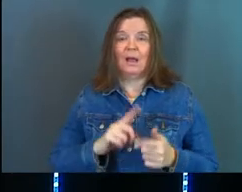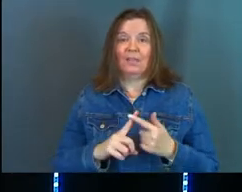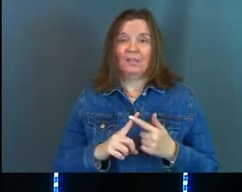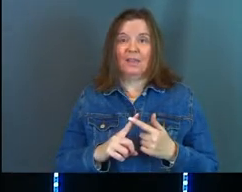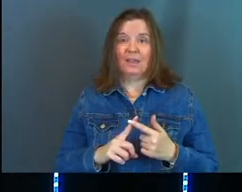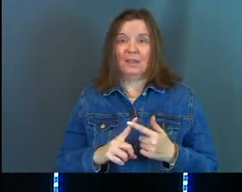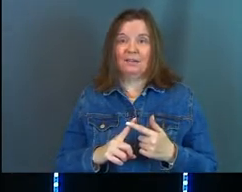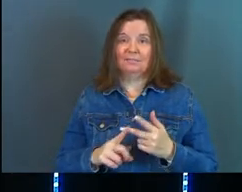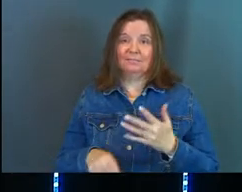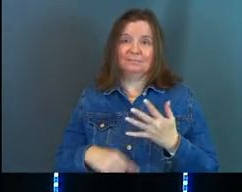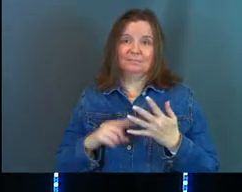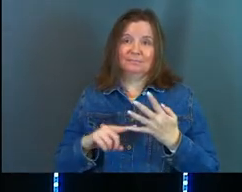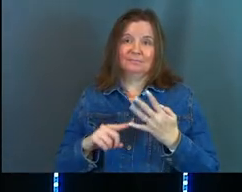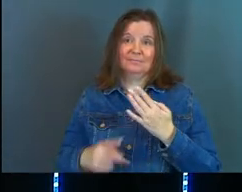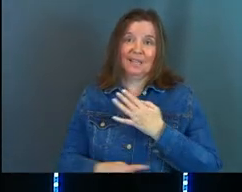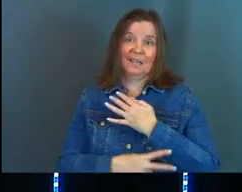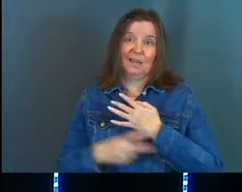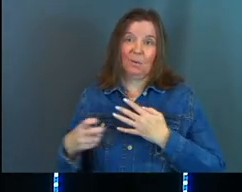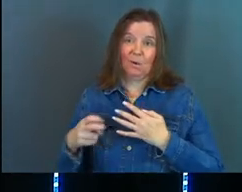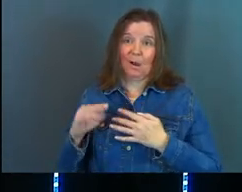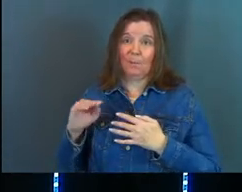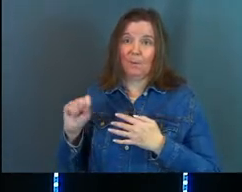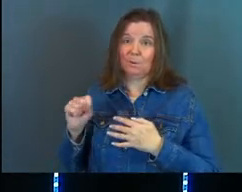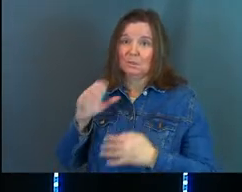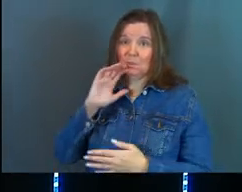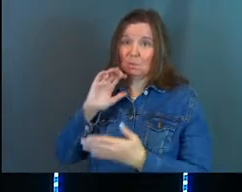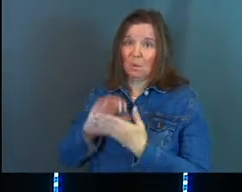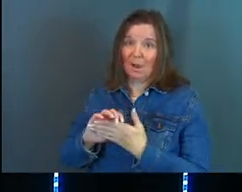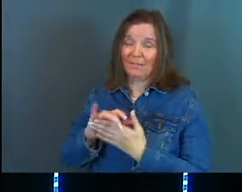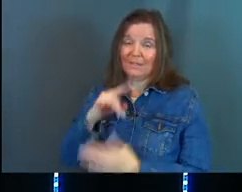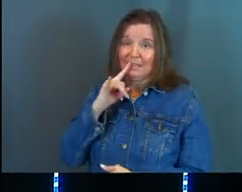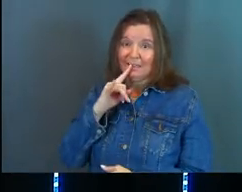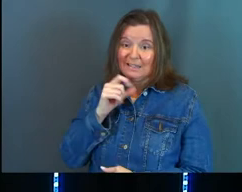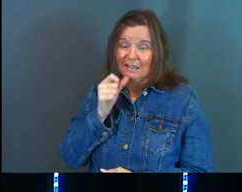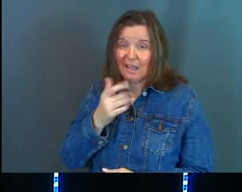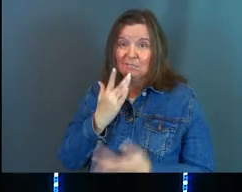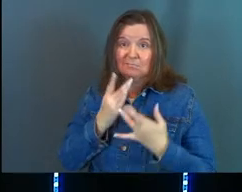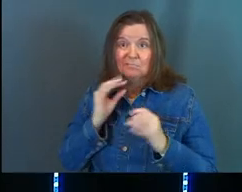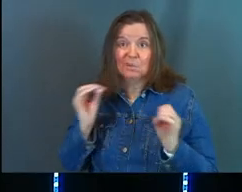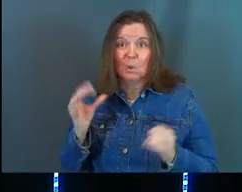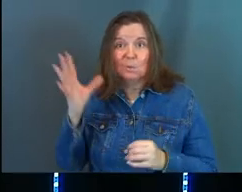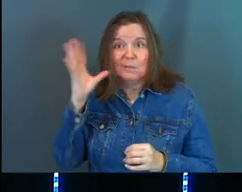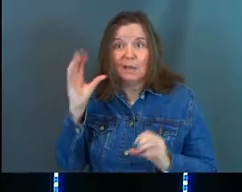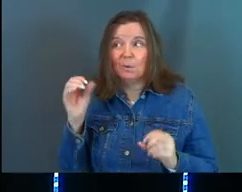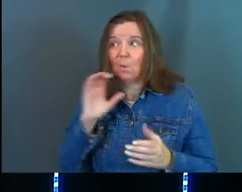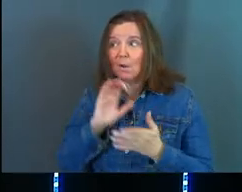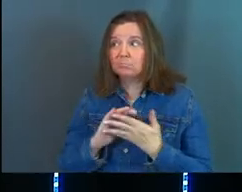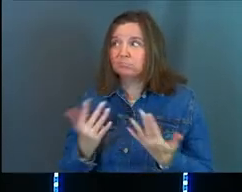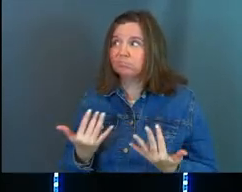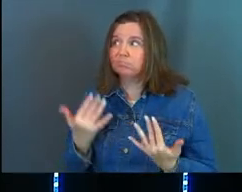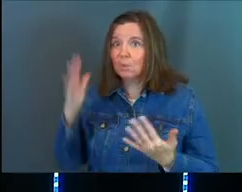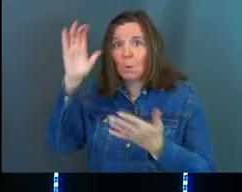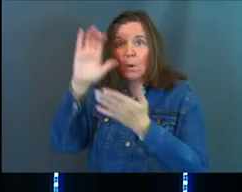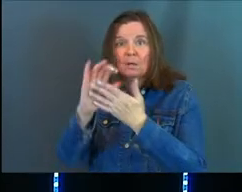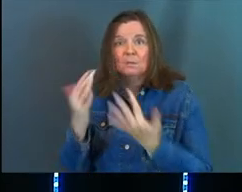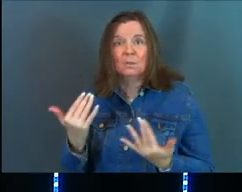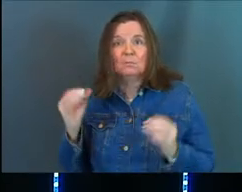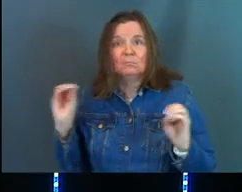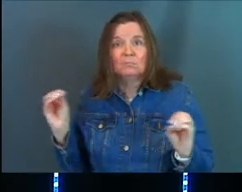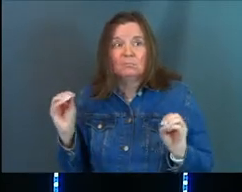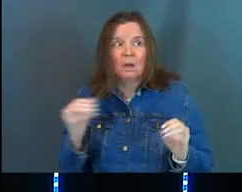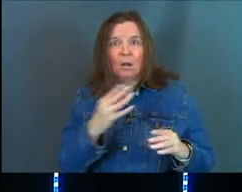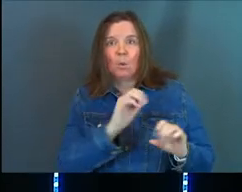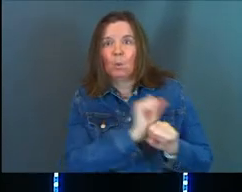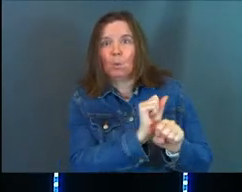robbed Moses' wife and kids, because they're going without dad. They're going without husband. And that's wrong. See,